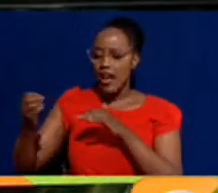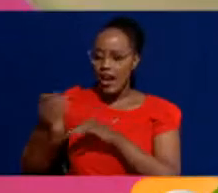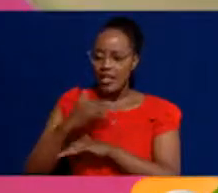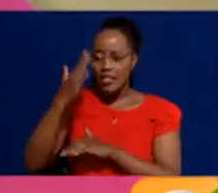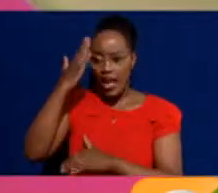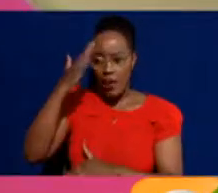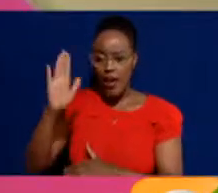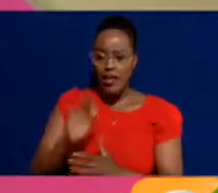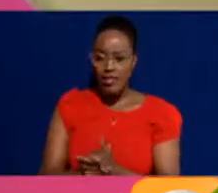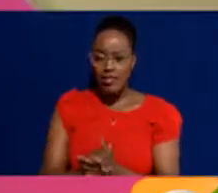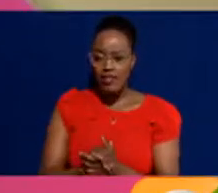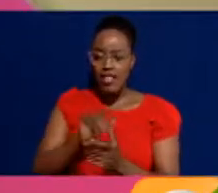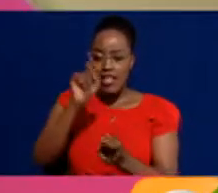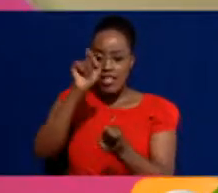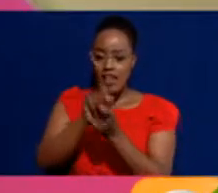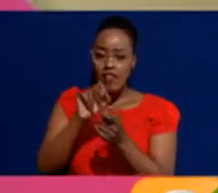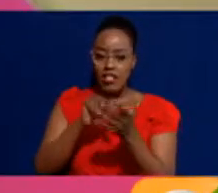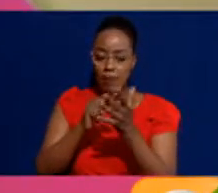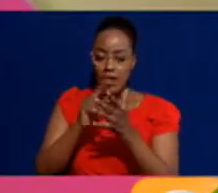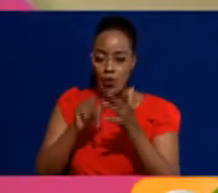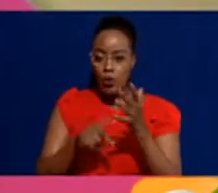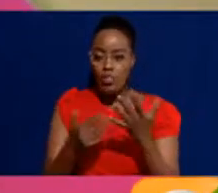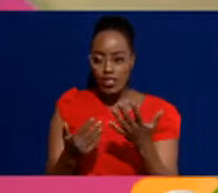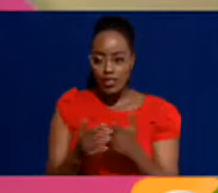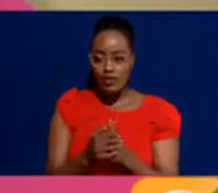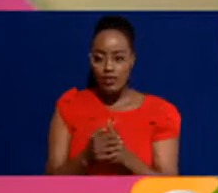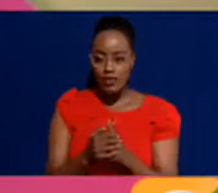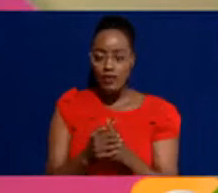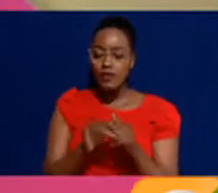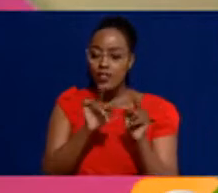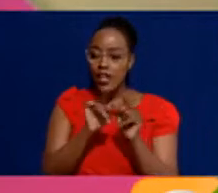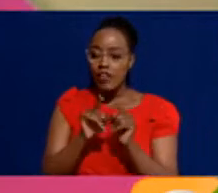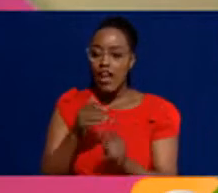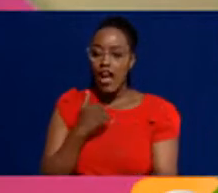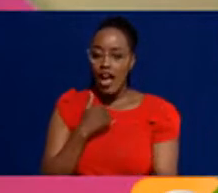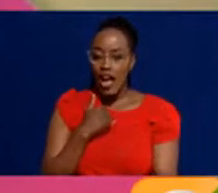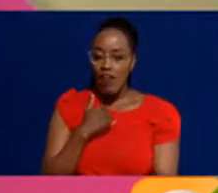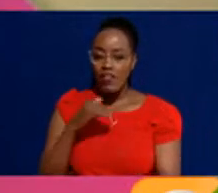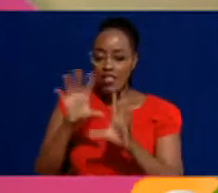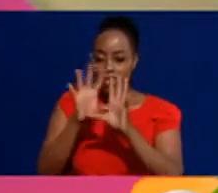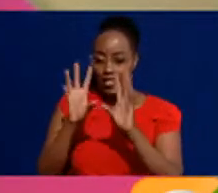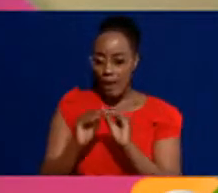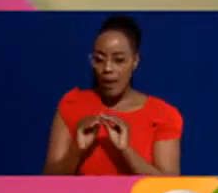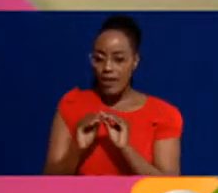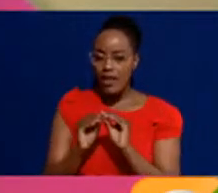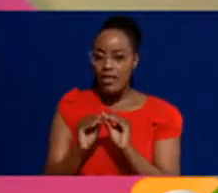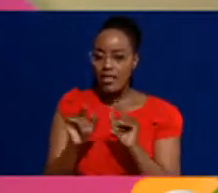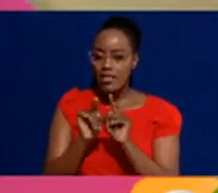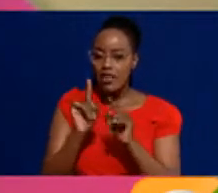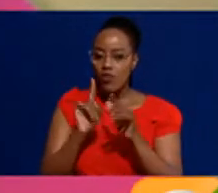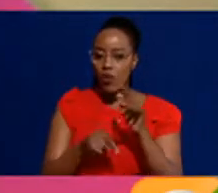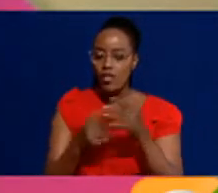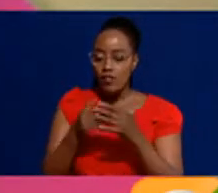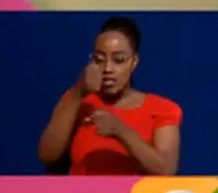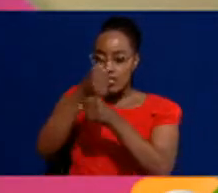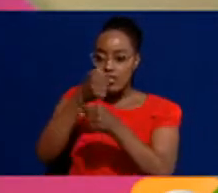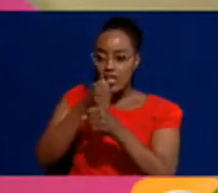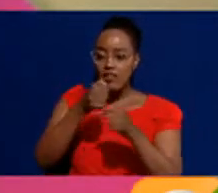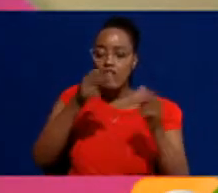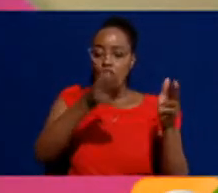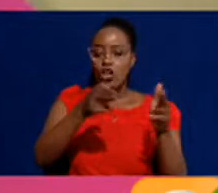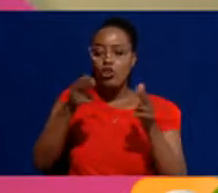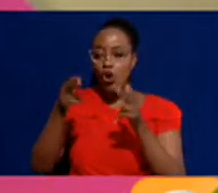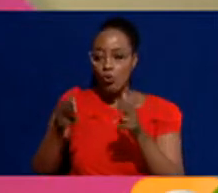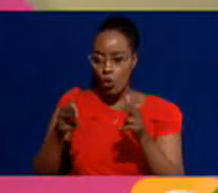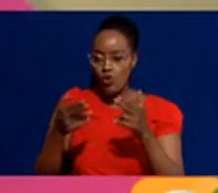So screening basically means that you're not unwell. It's done on the normal